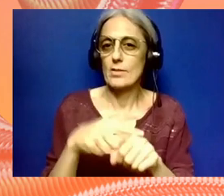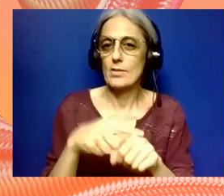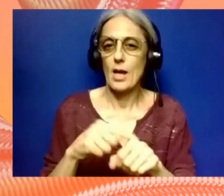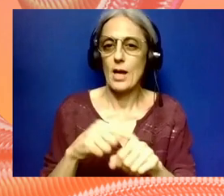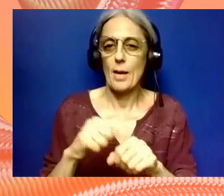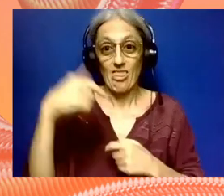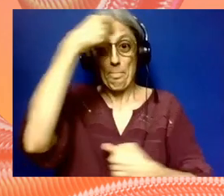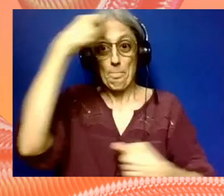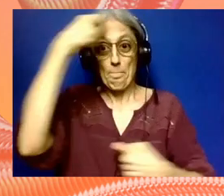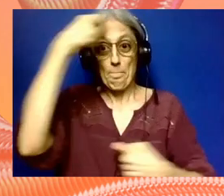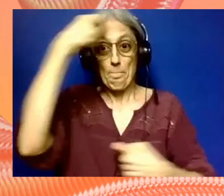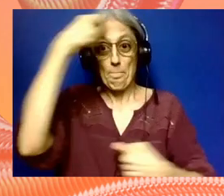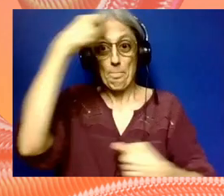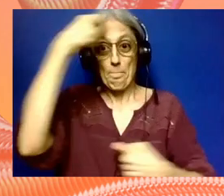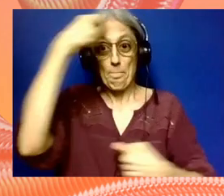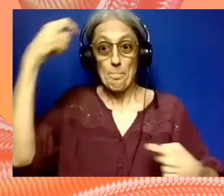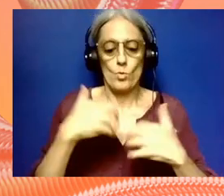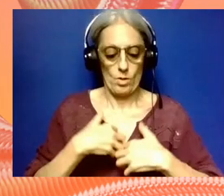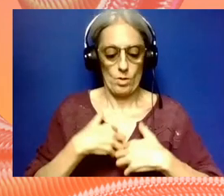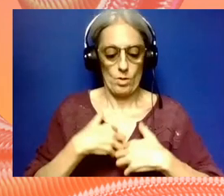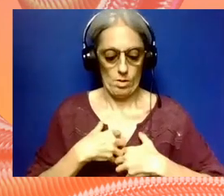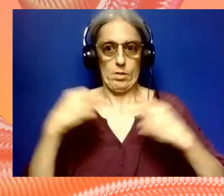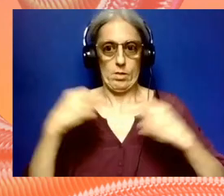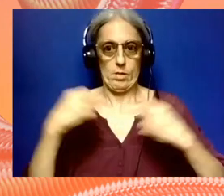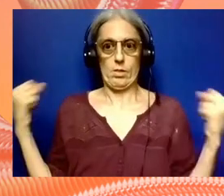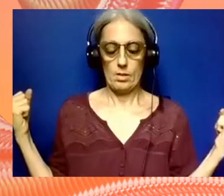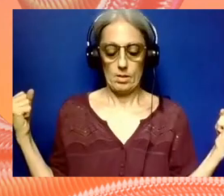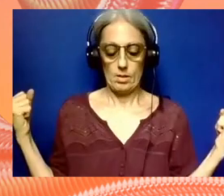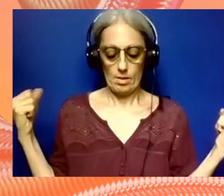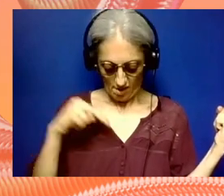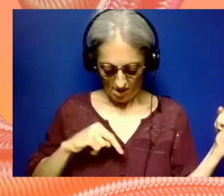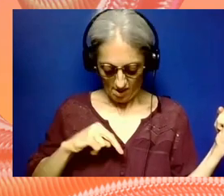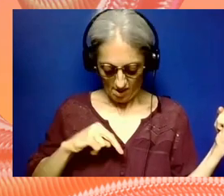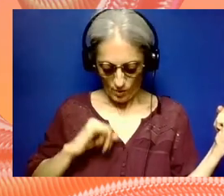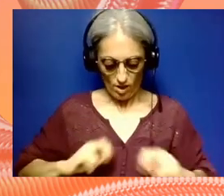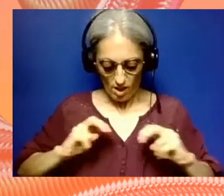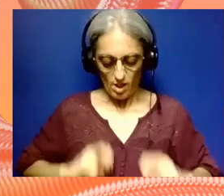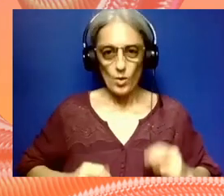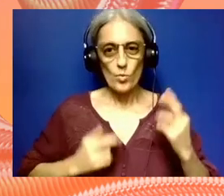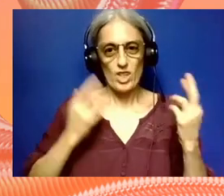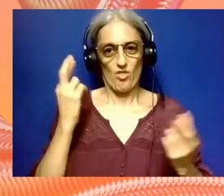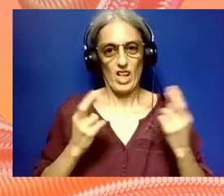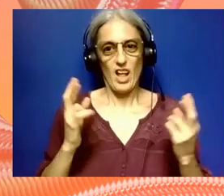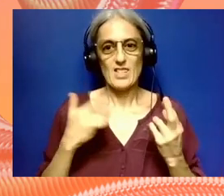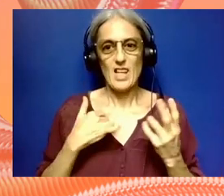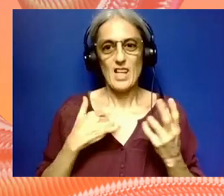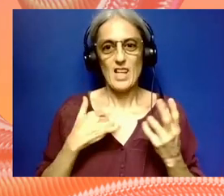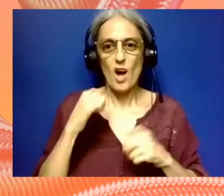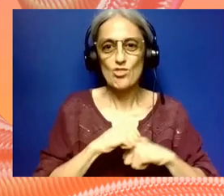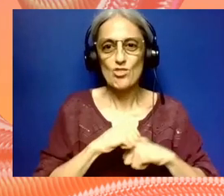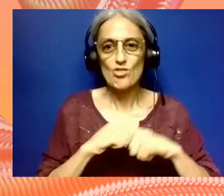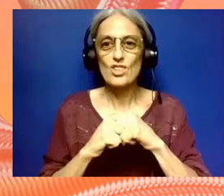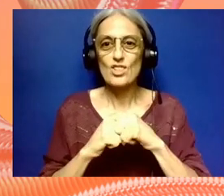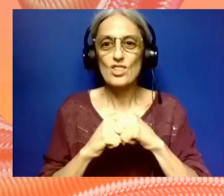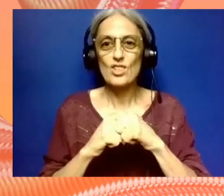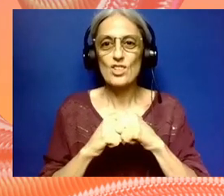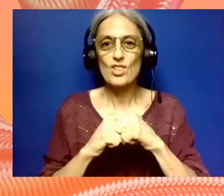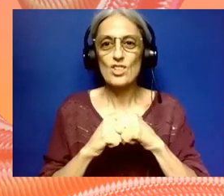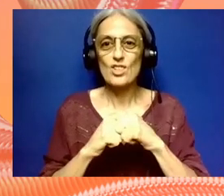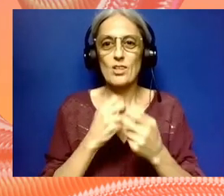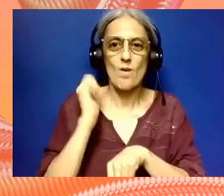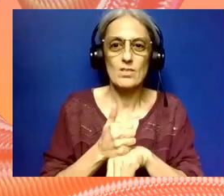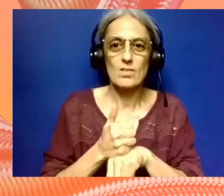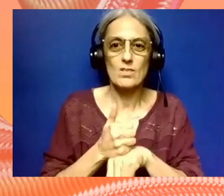come to be where we are. And I think the pandemic was like a first layer